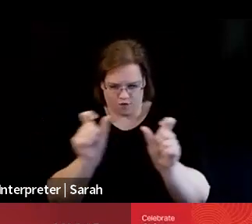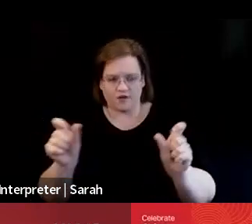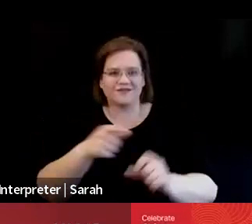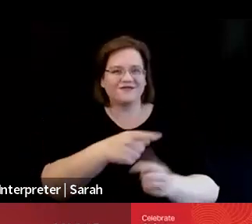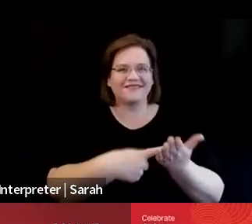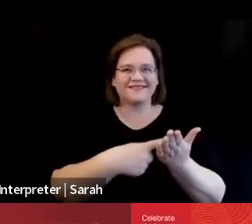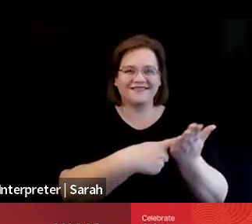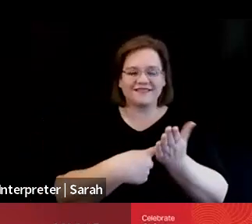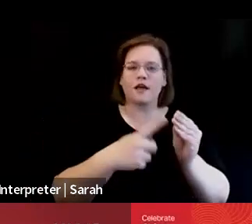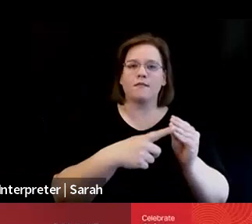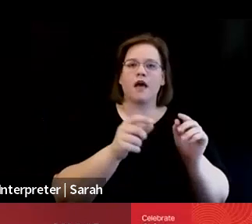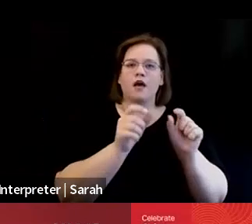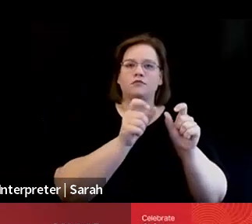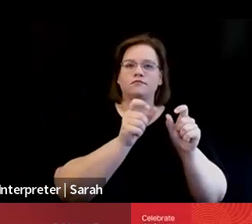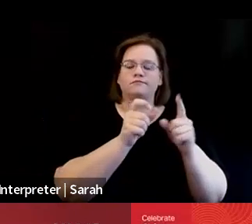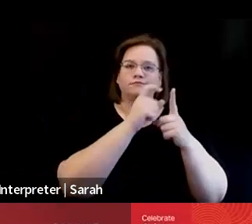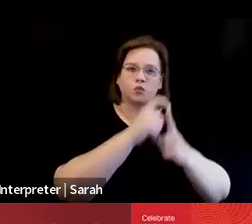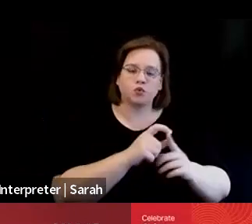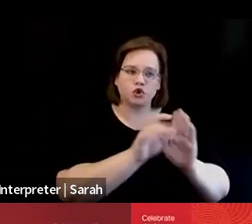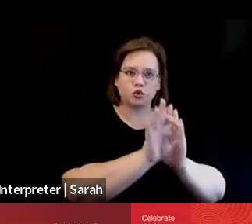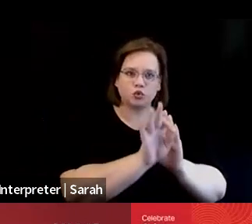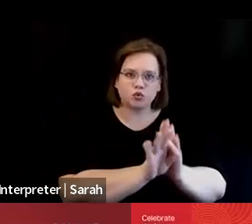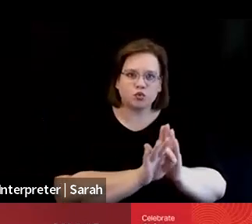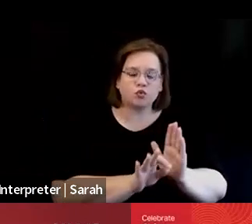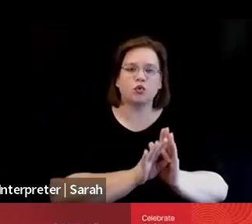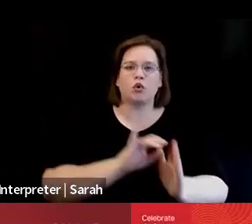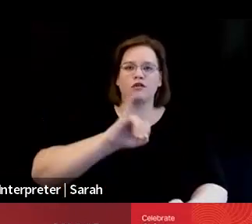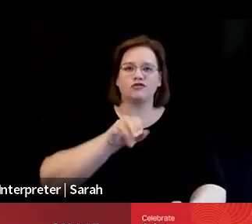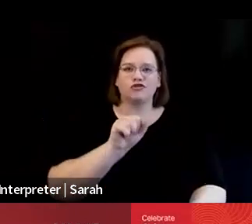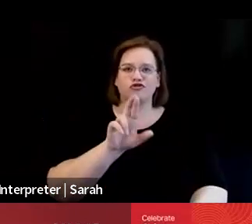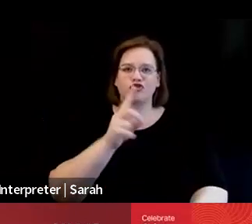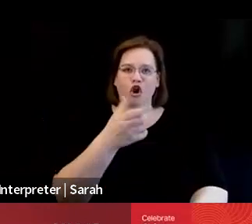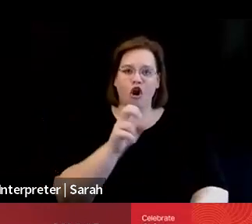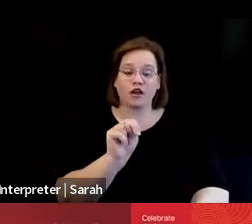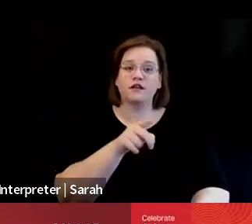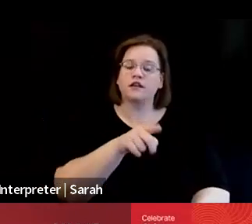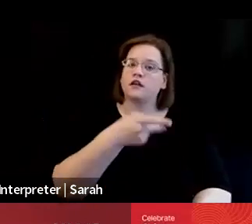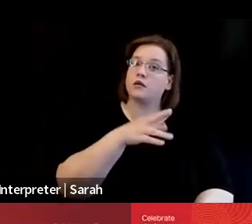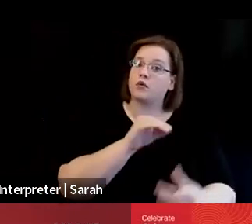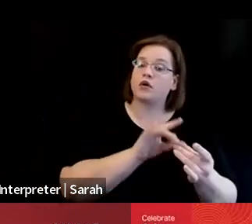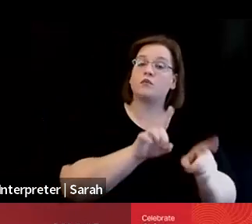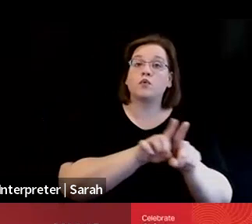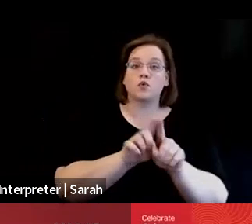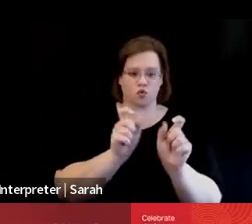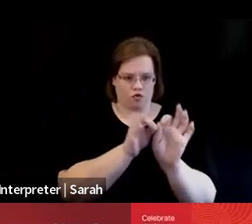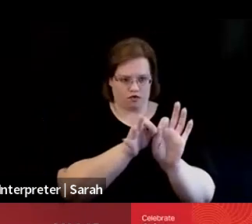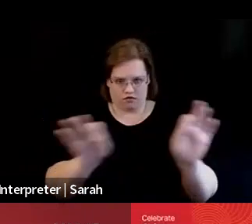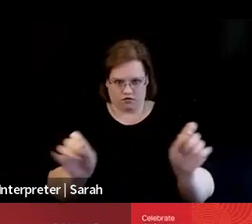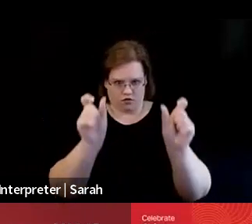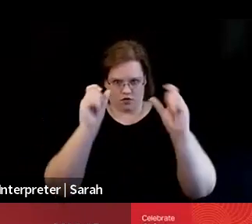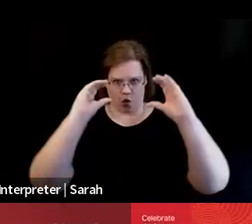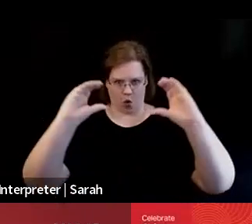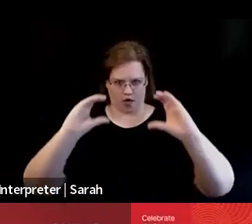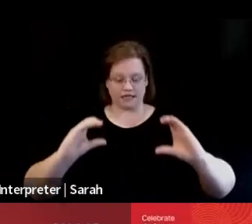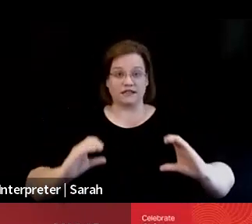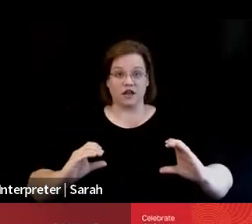language choice and jargon, but Prado mentioned something earlier that I want to pick back up on, and It's the organization of content, right? So once we